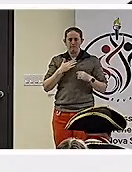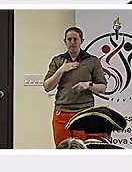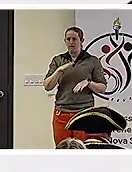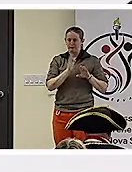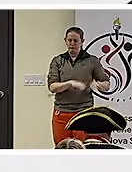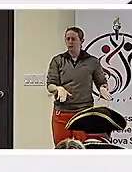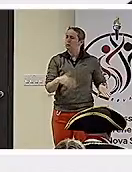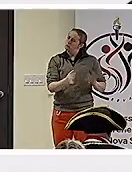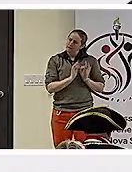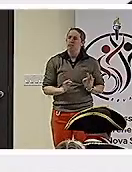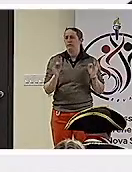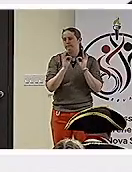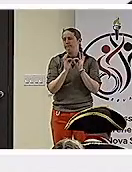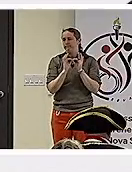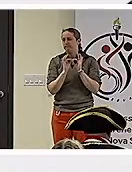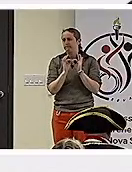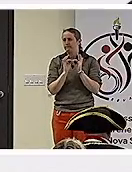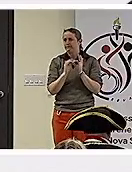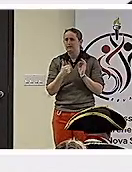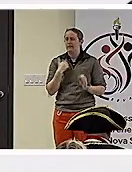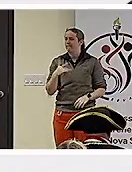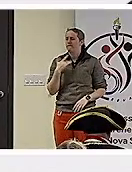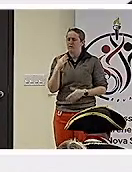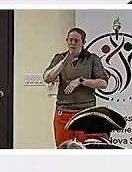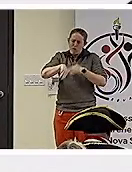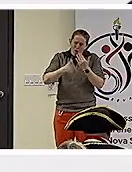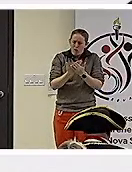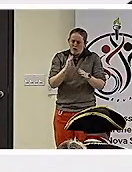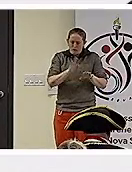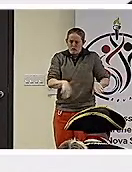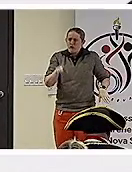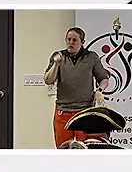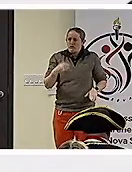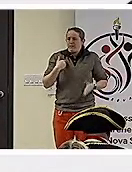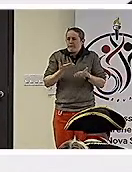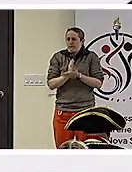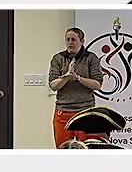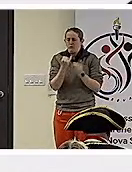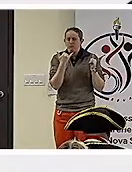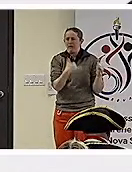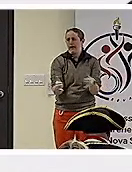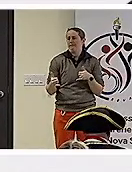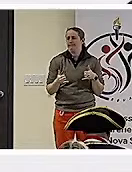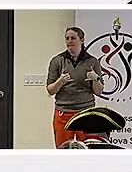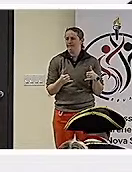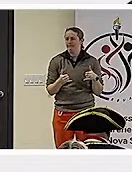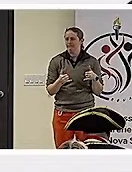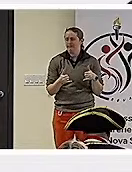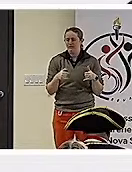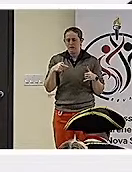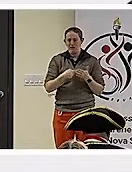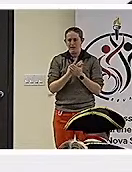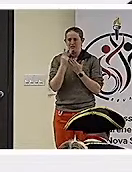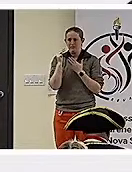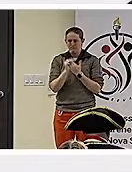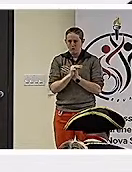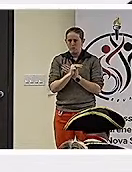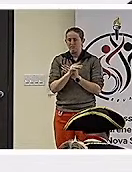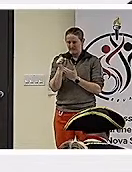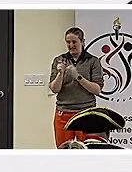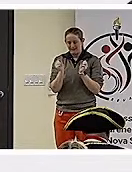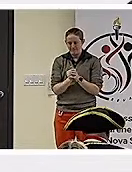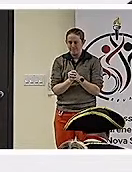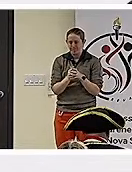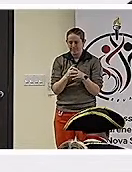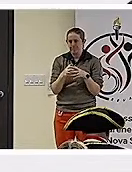me, and I think every kid deserves to play, so it's, and this program needs to grow. It needs to grow across